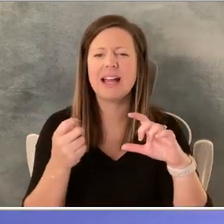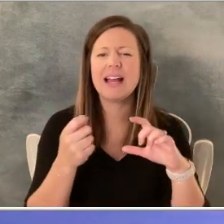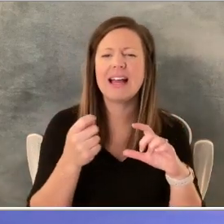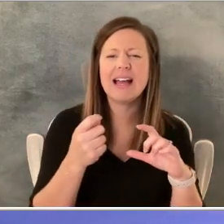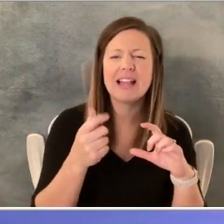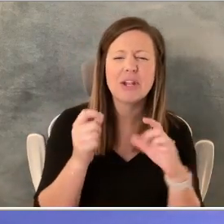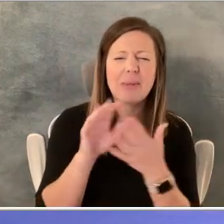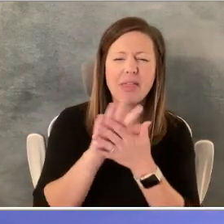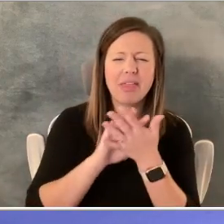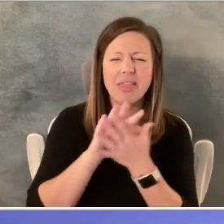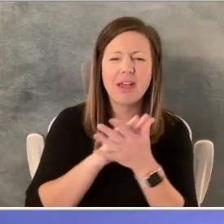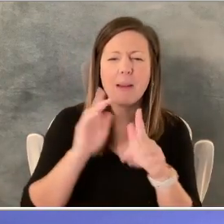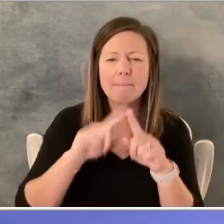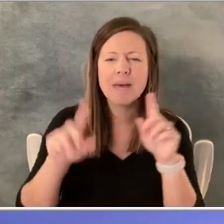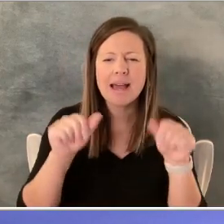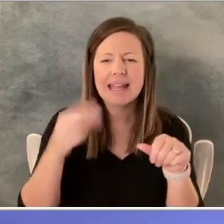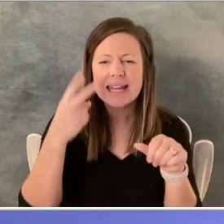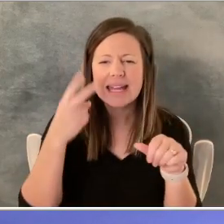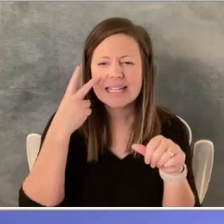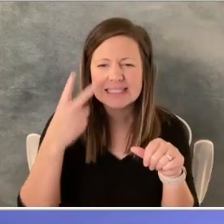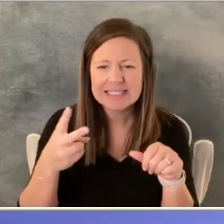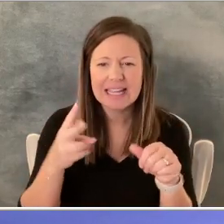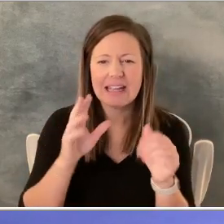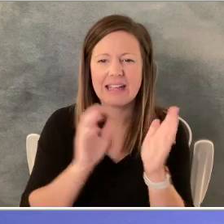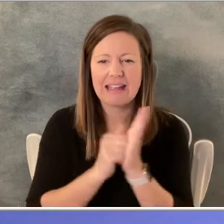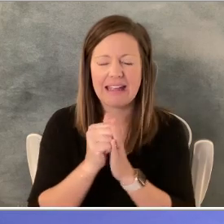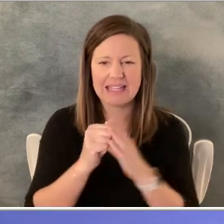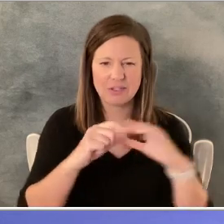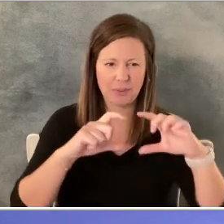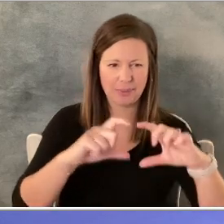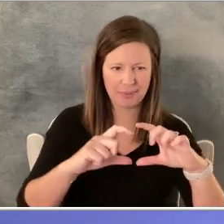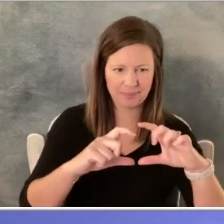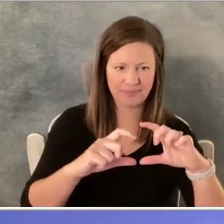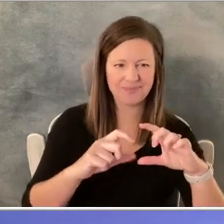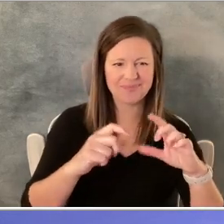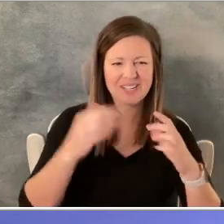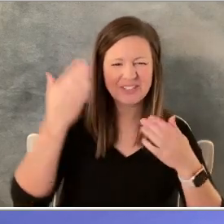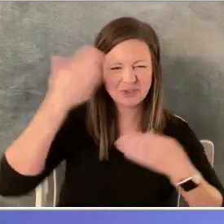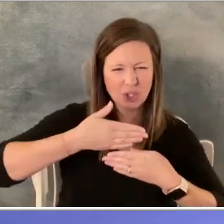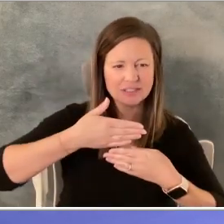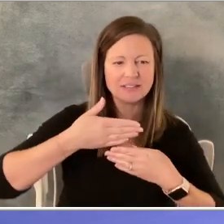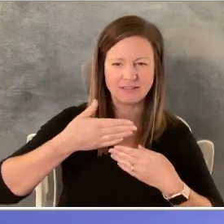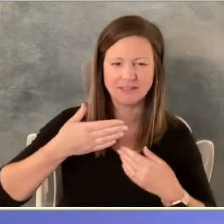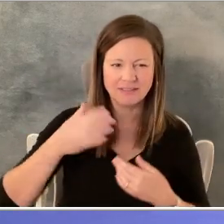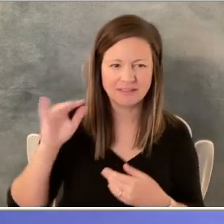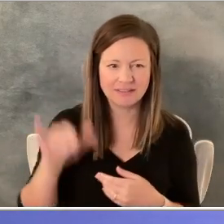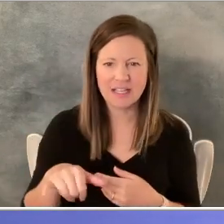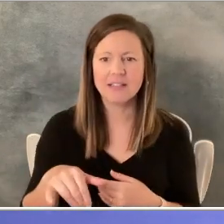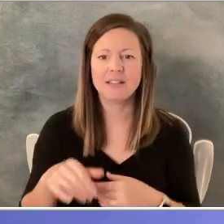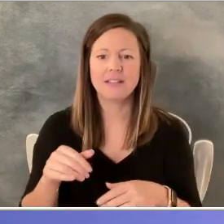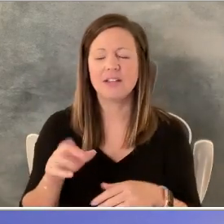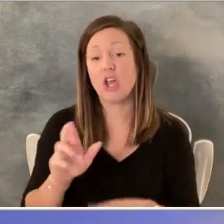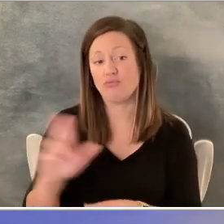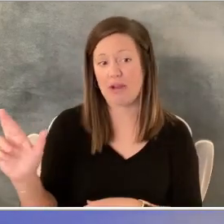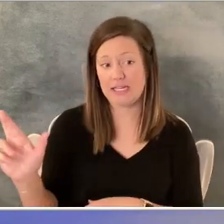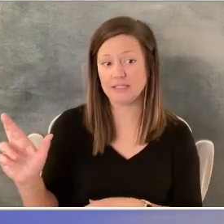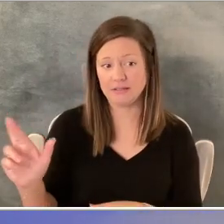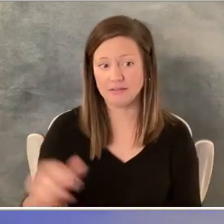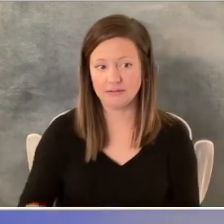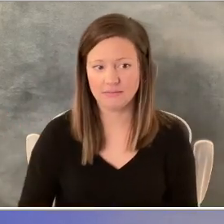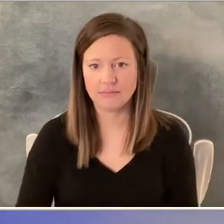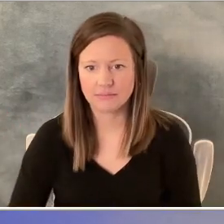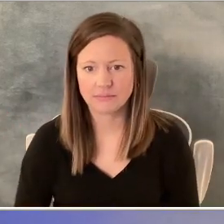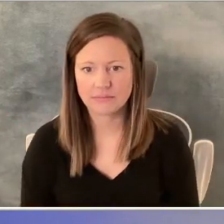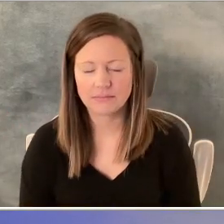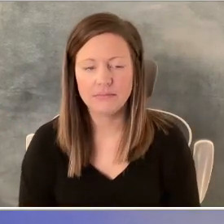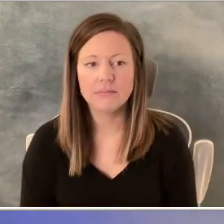but essentially his prostate cancer is this slightly darker region, and this is the right side of the prostate here. And so it's just